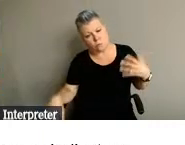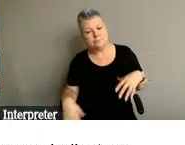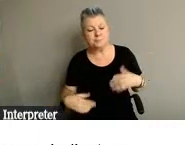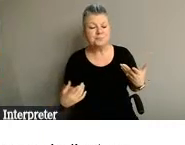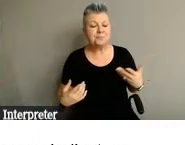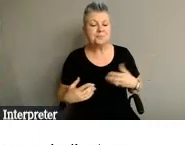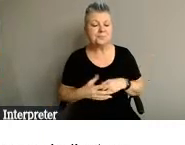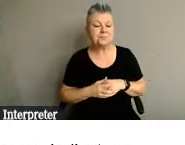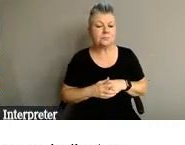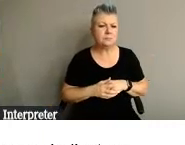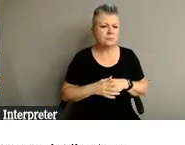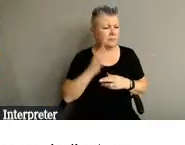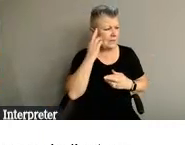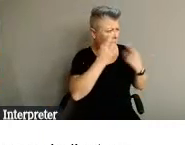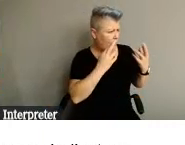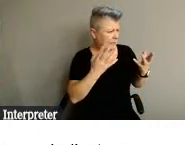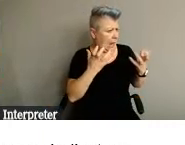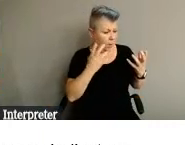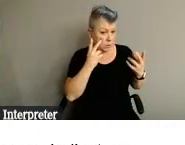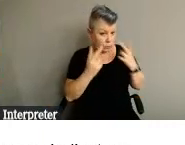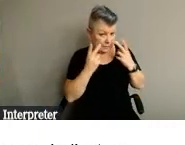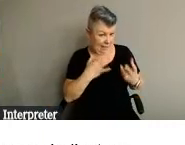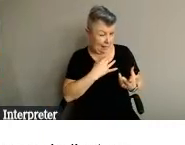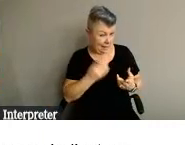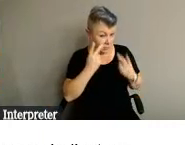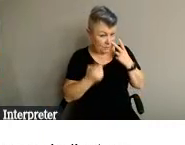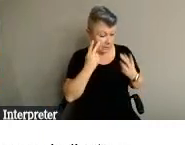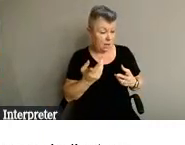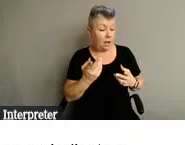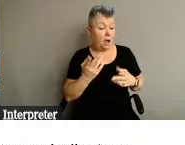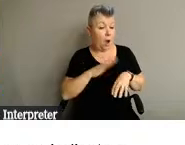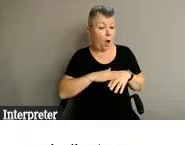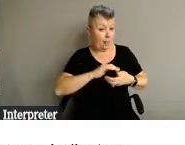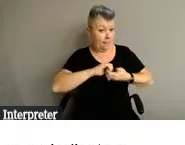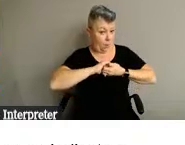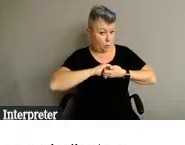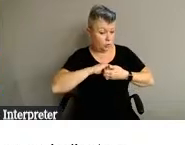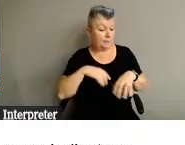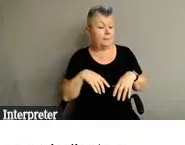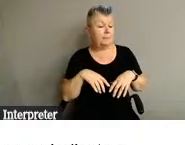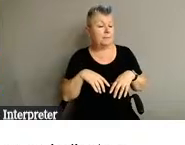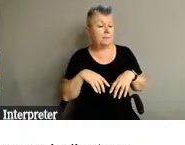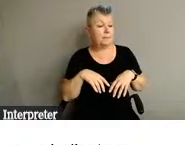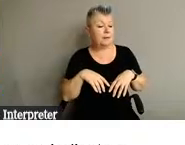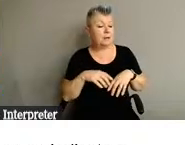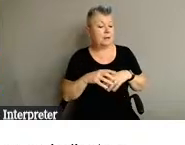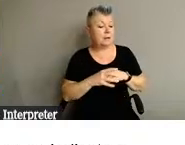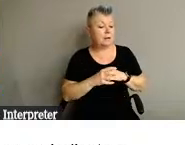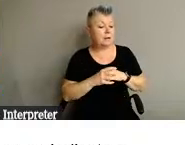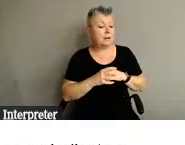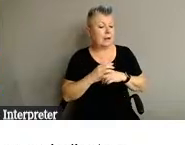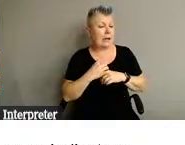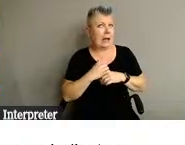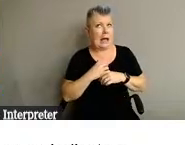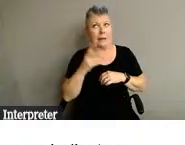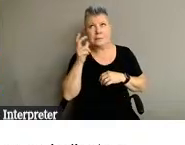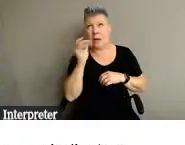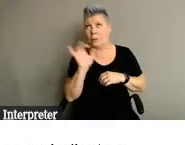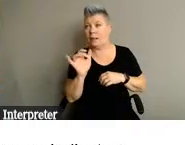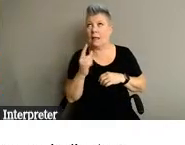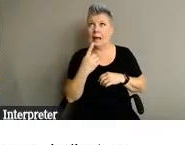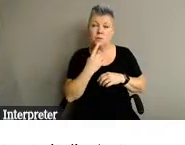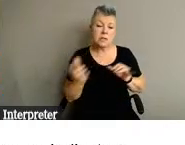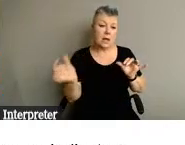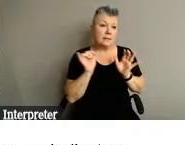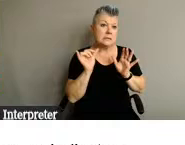why, what I'd like to see also in a partnership, and I'm sounding now like a broken